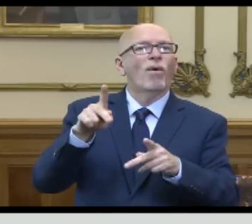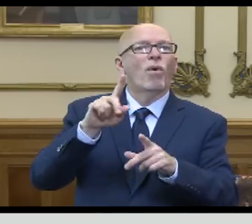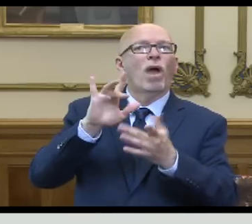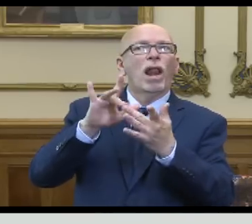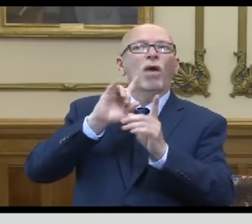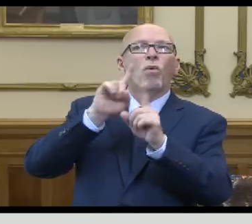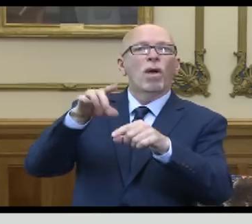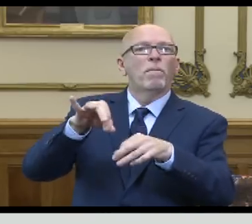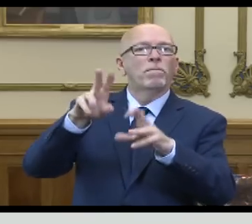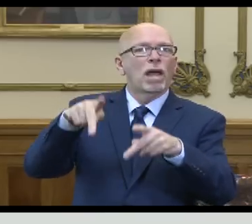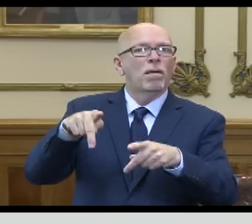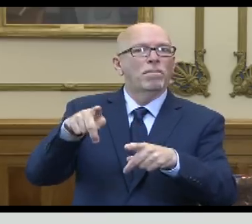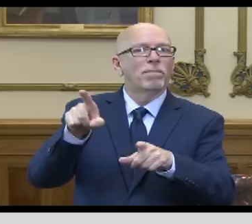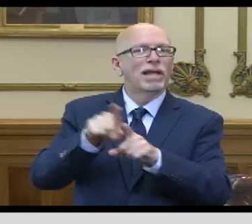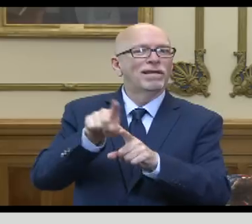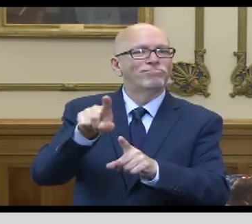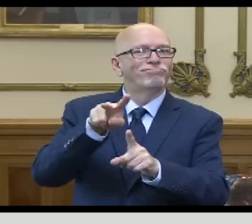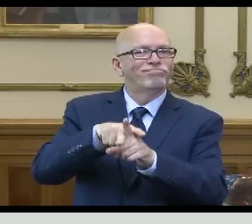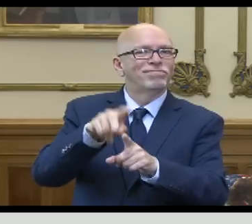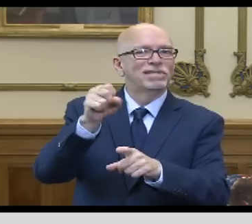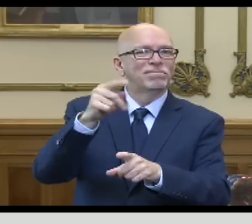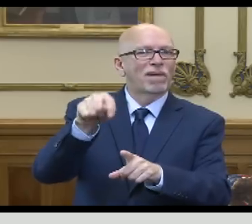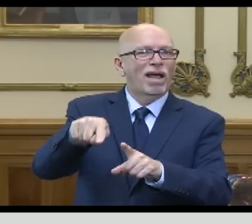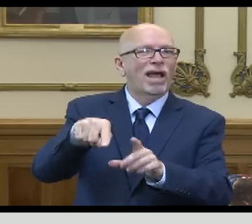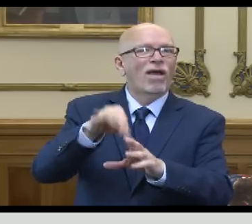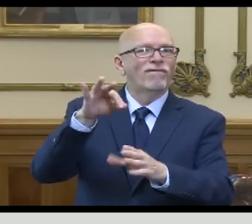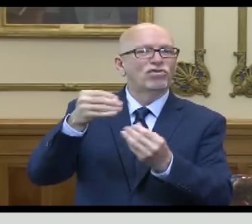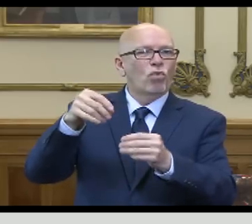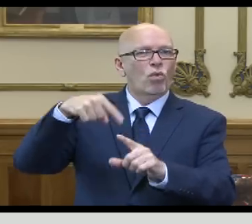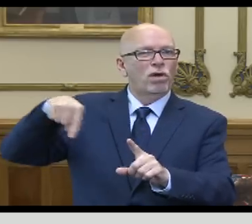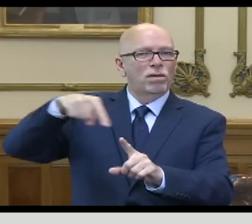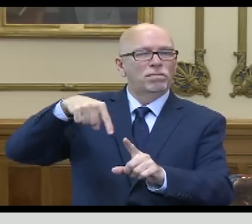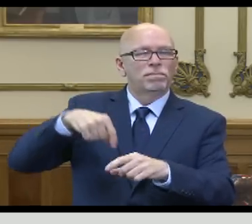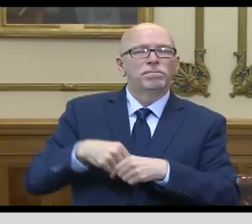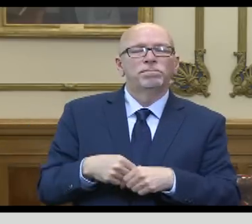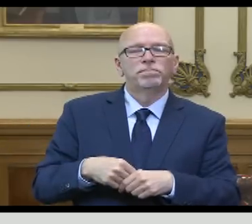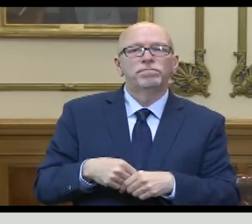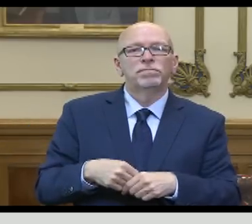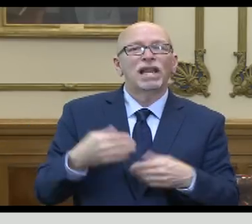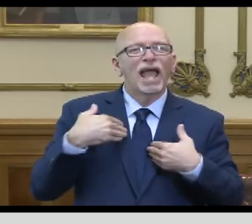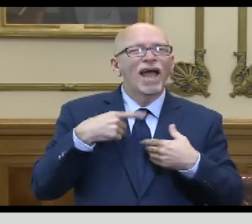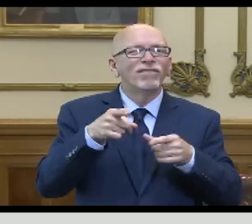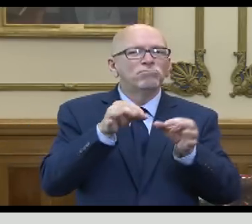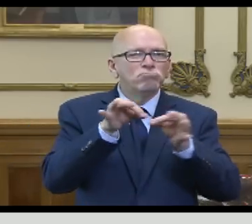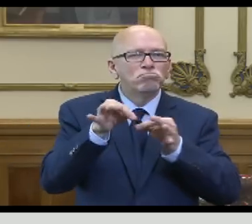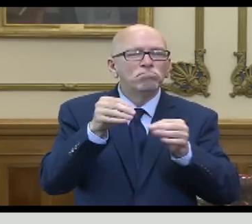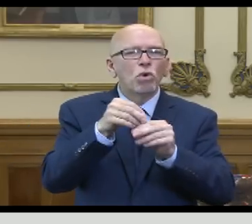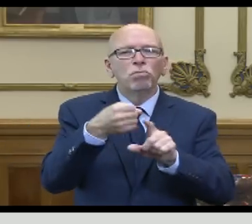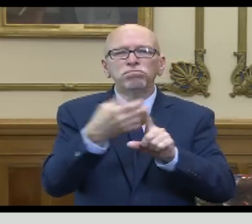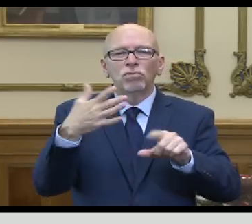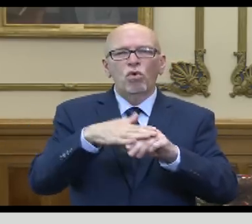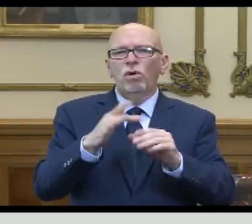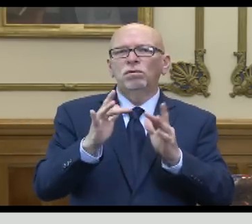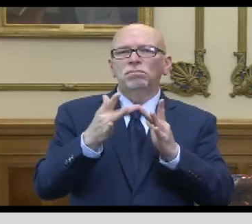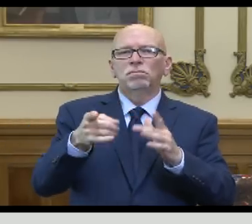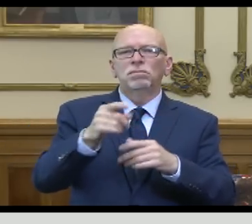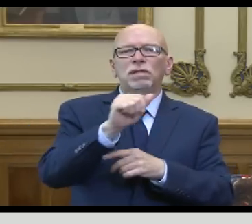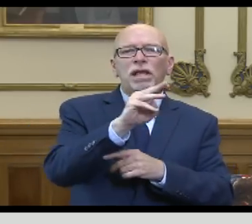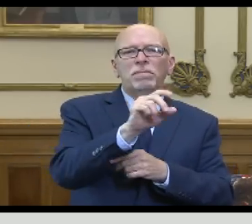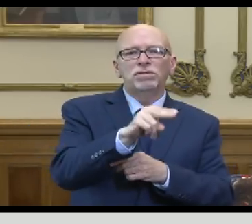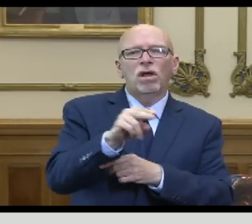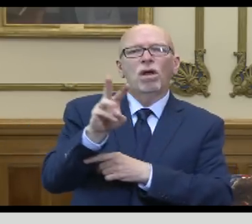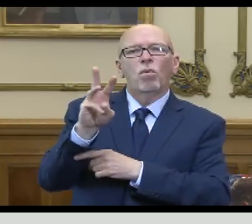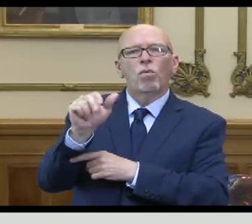and pickup of groceries as a designated spot outside the store. Instructions for both of these are available on the Amazon and